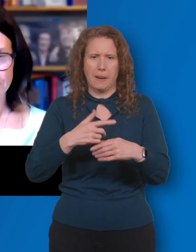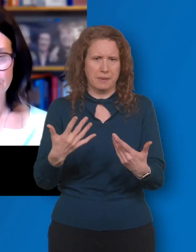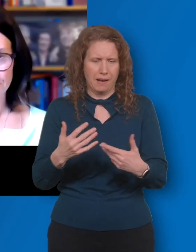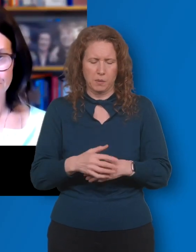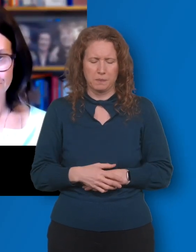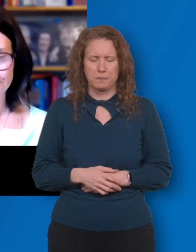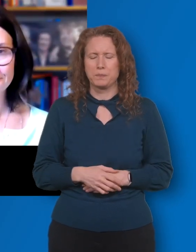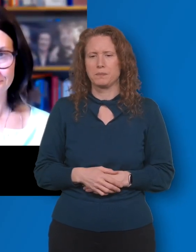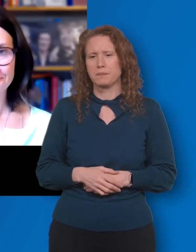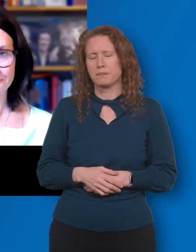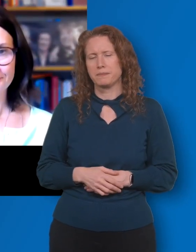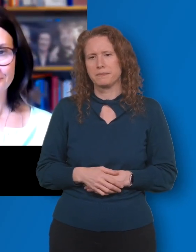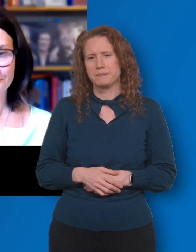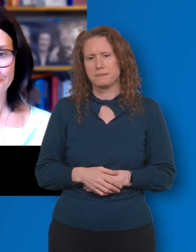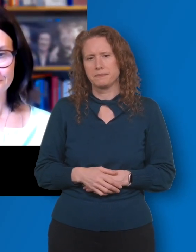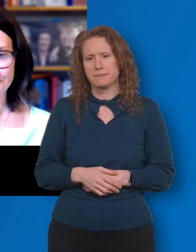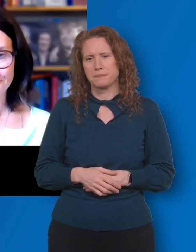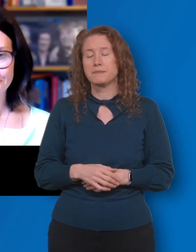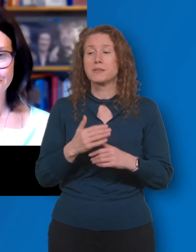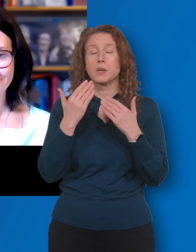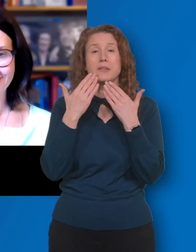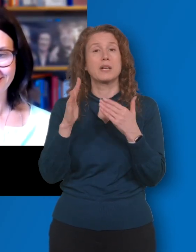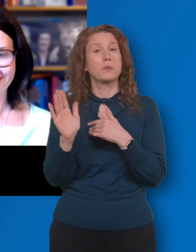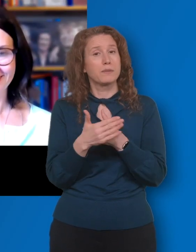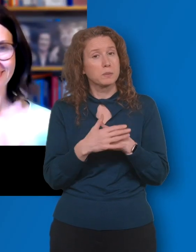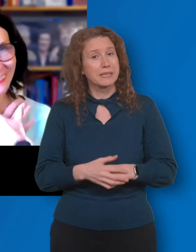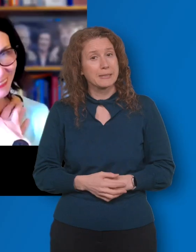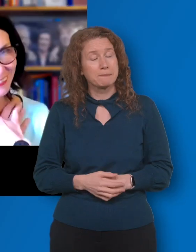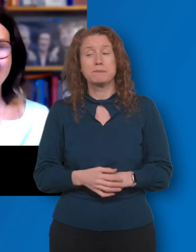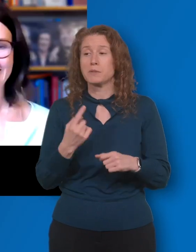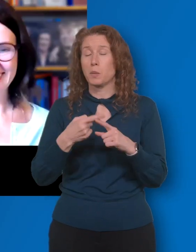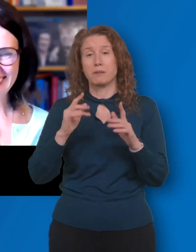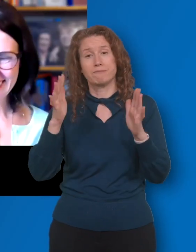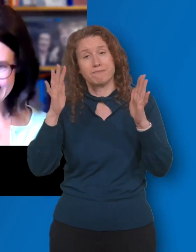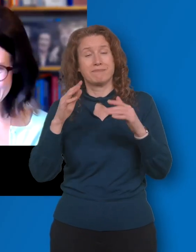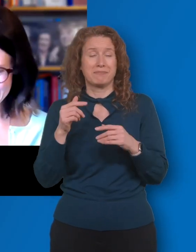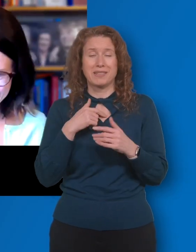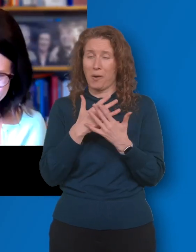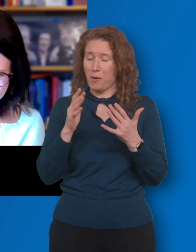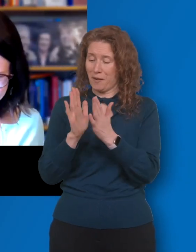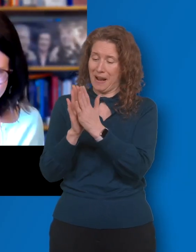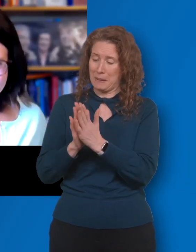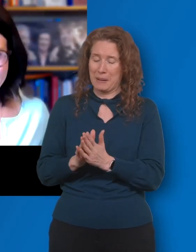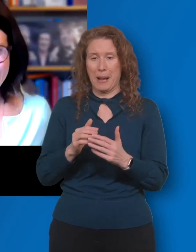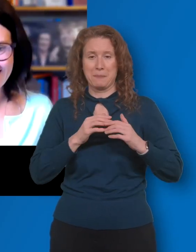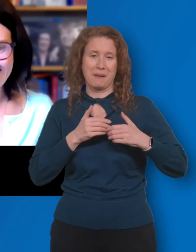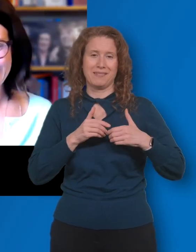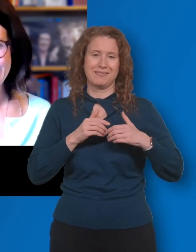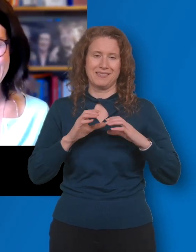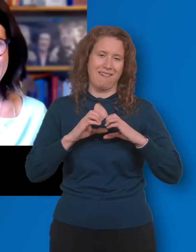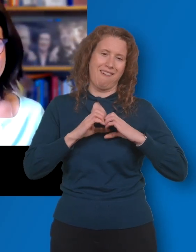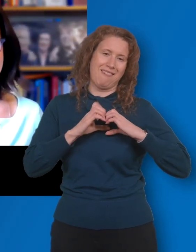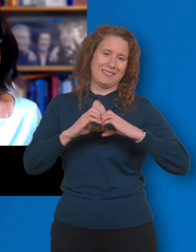this moment in time. So thank you very much. Quick round of applause for me, but there's lots of claps and love hearts flying through the screen, which